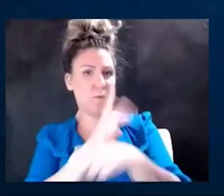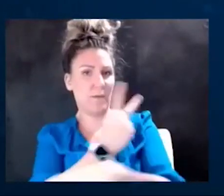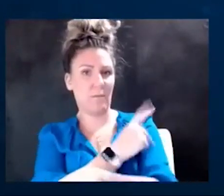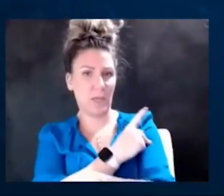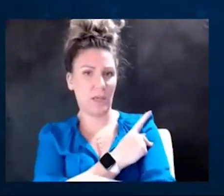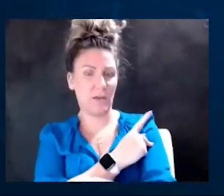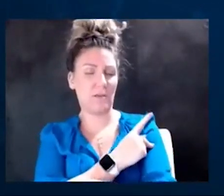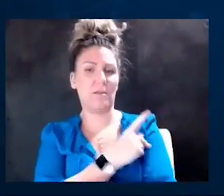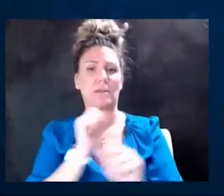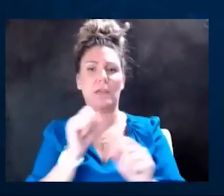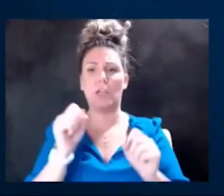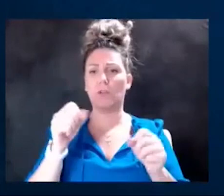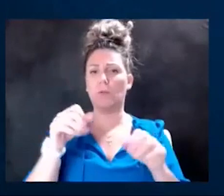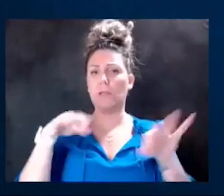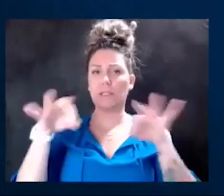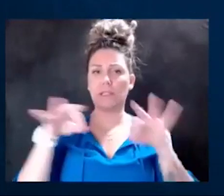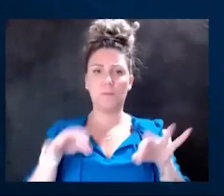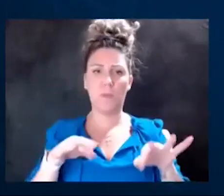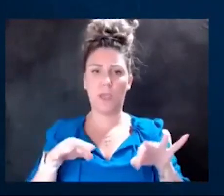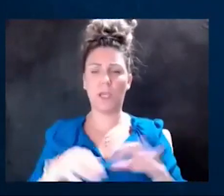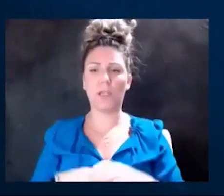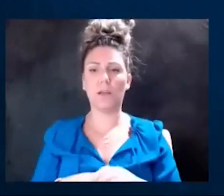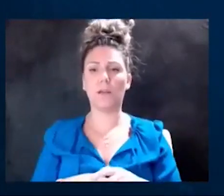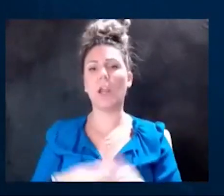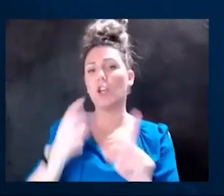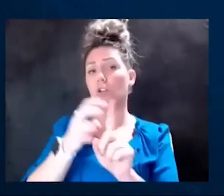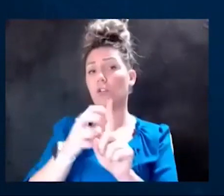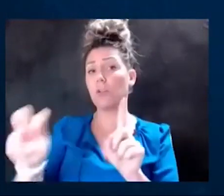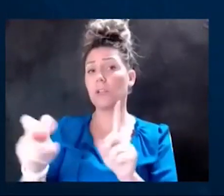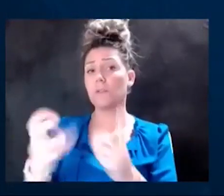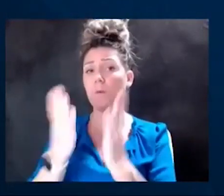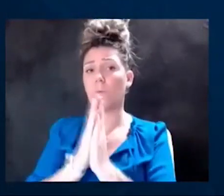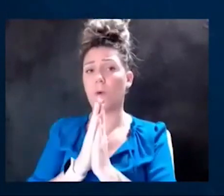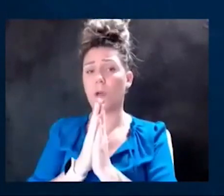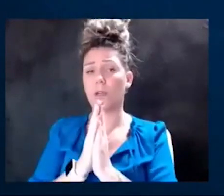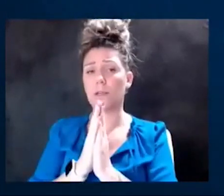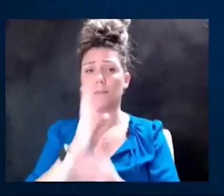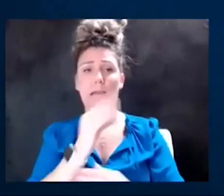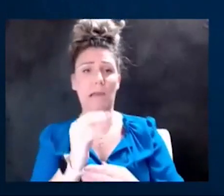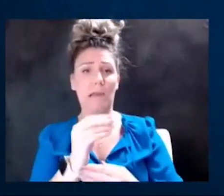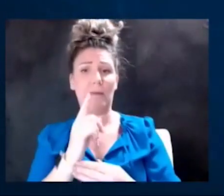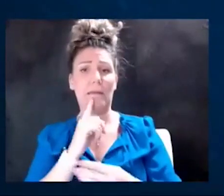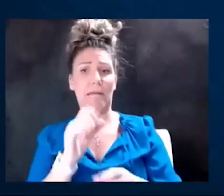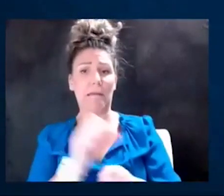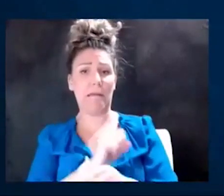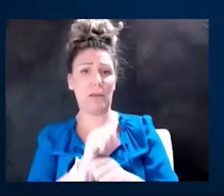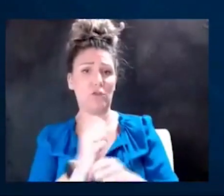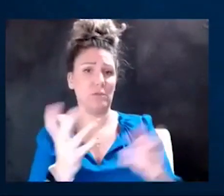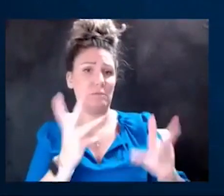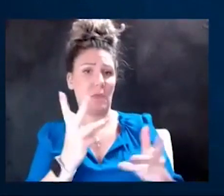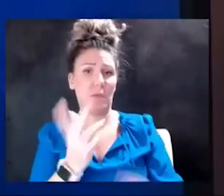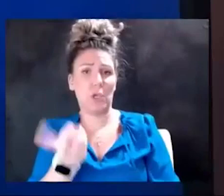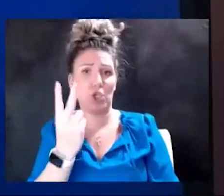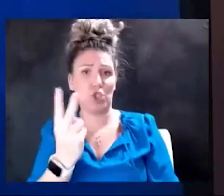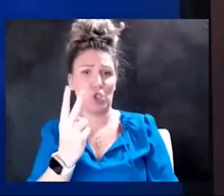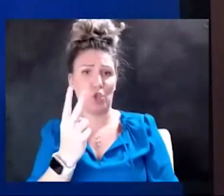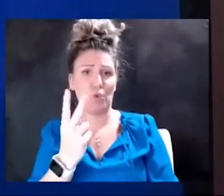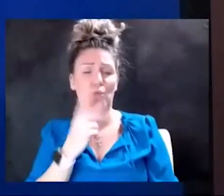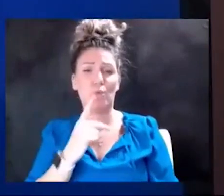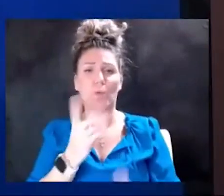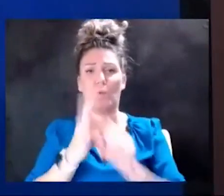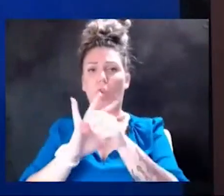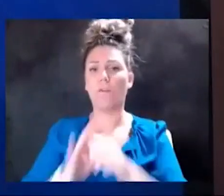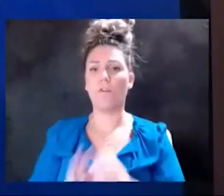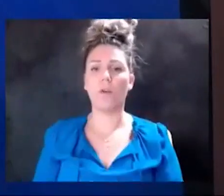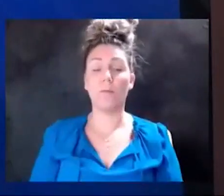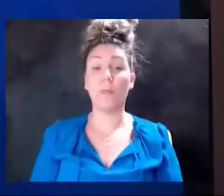explain the difference between a transfer request and the fact that we maybe only got 2 that were actually COVID? Yeah, the problem is we don't have beds.